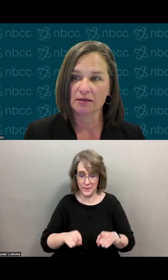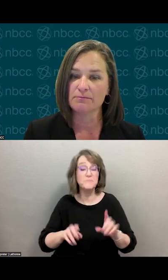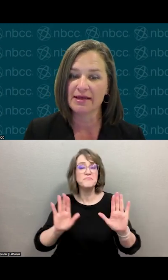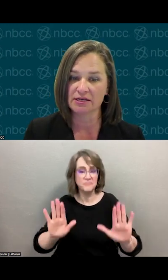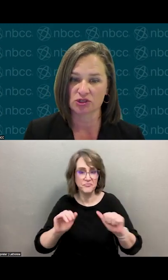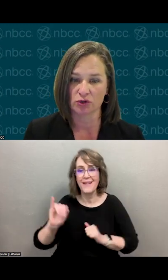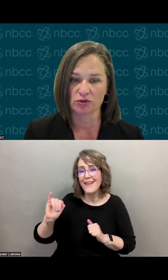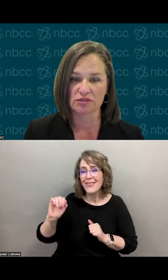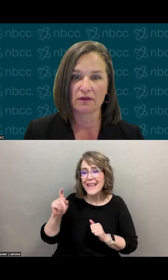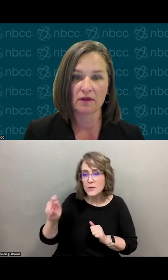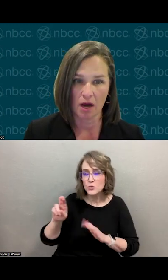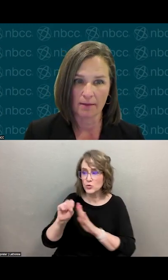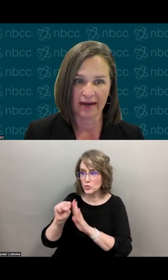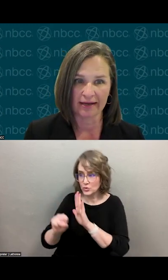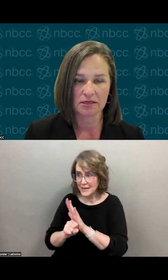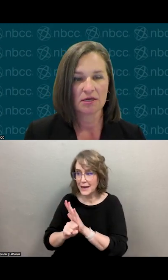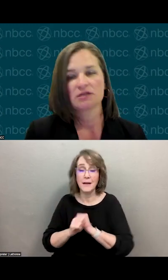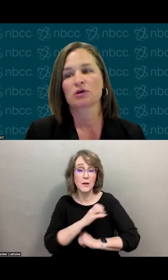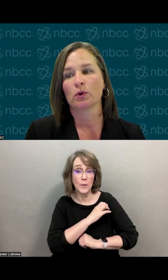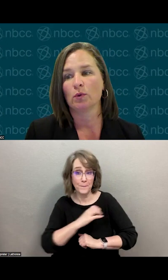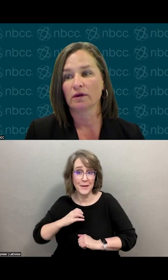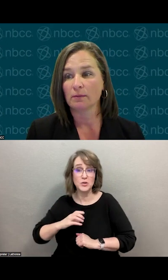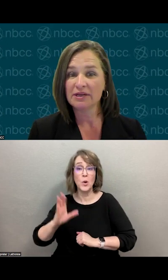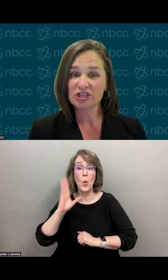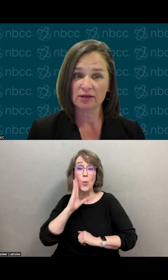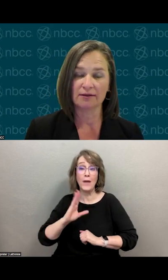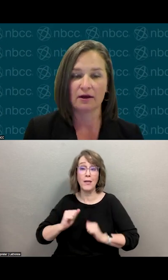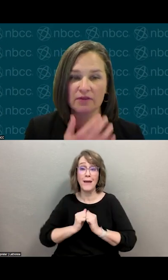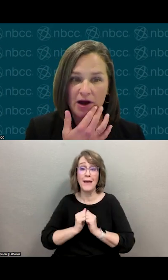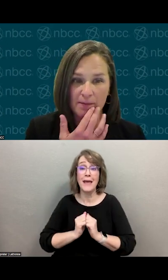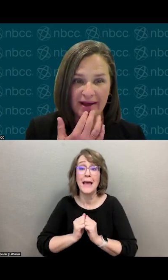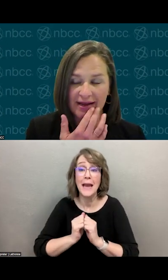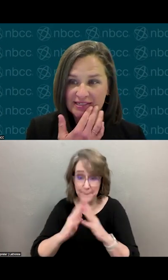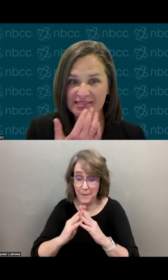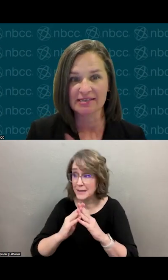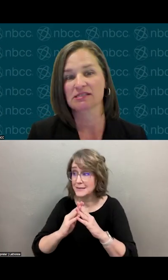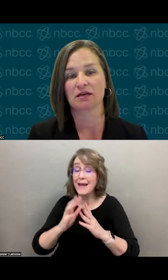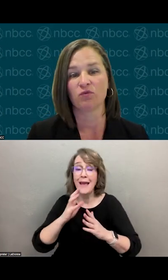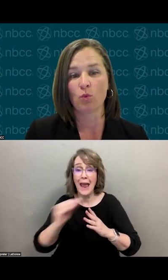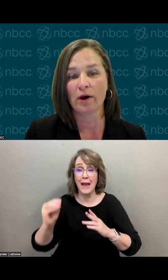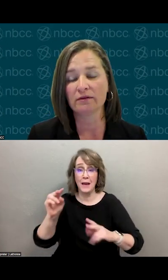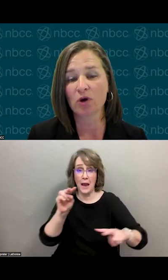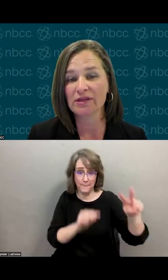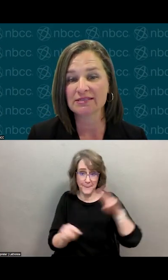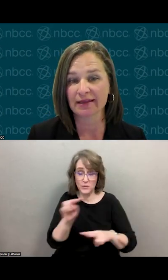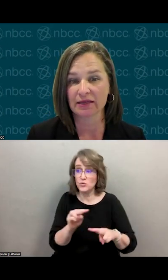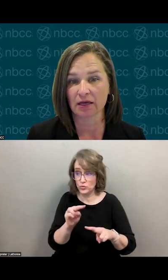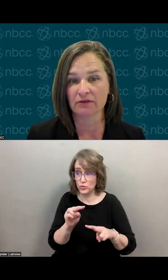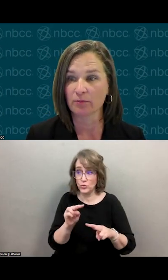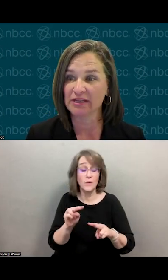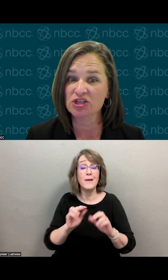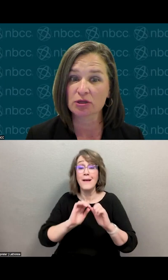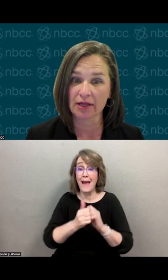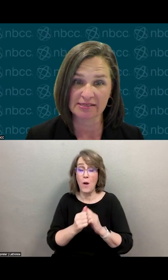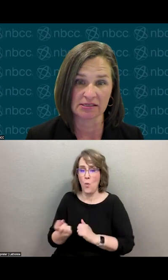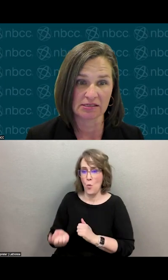and administers the compact. So the commission of the compact consists of one voting delegate